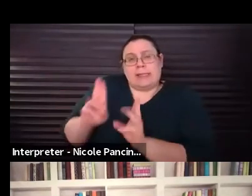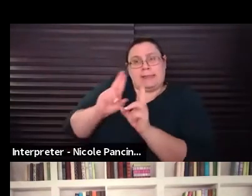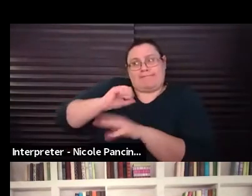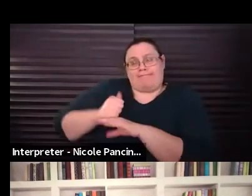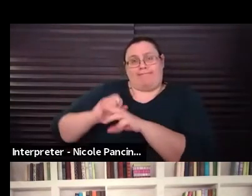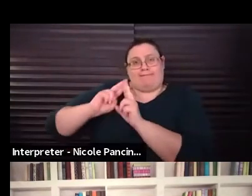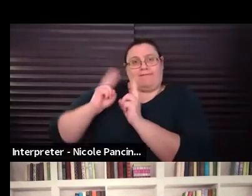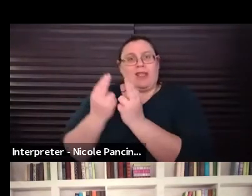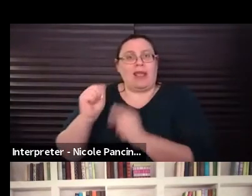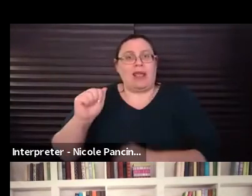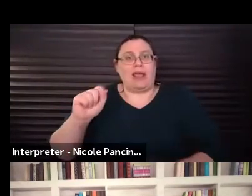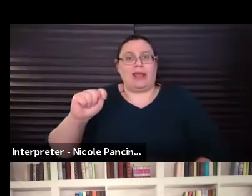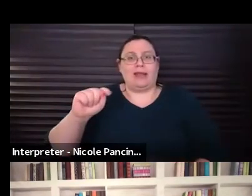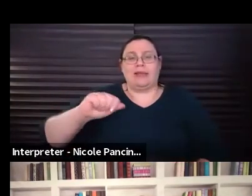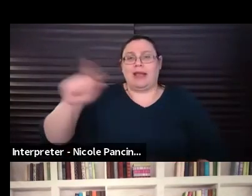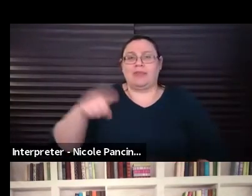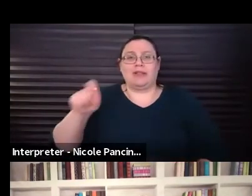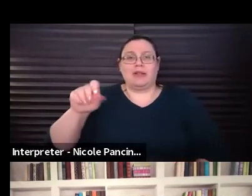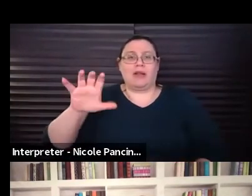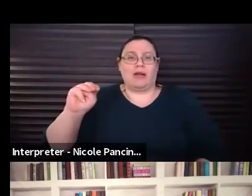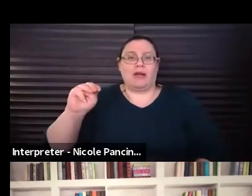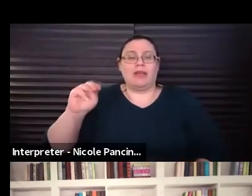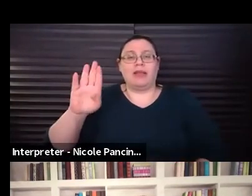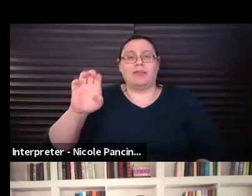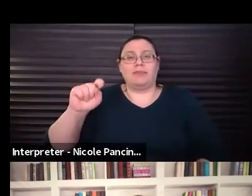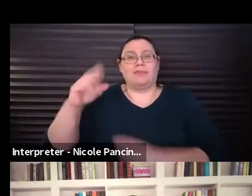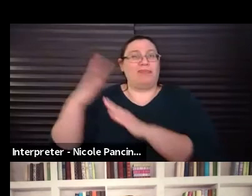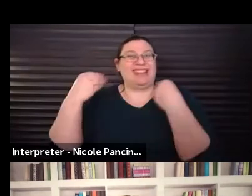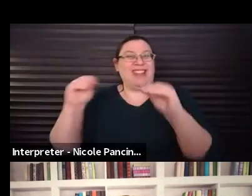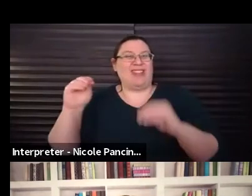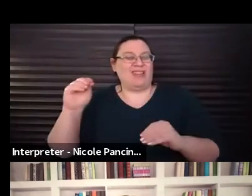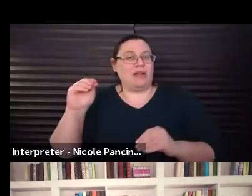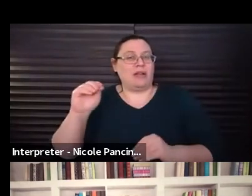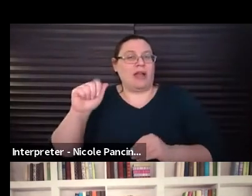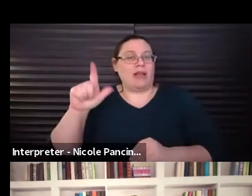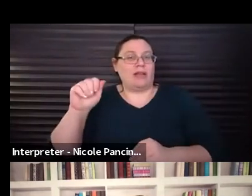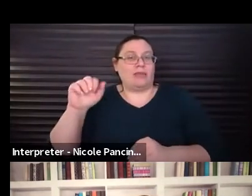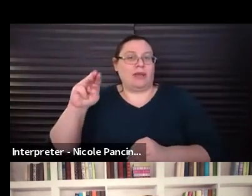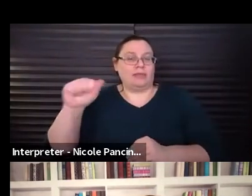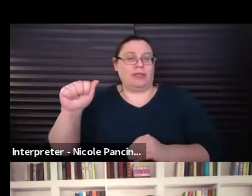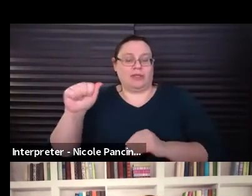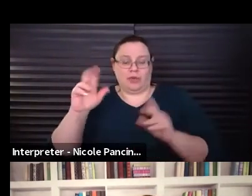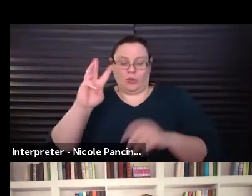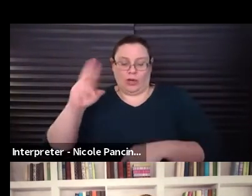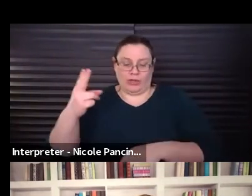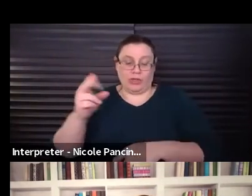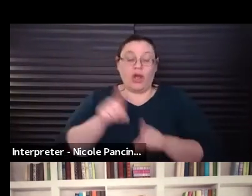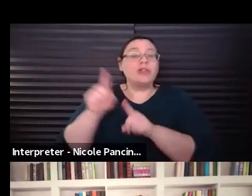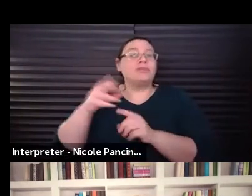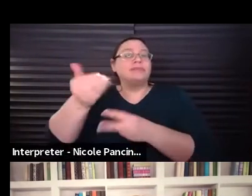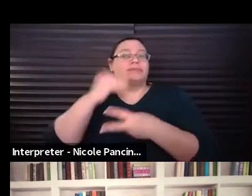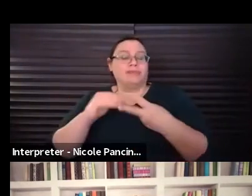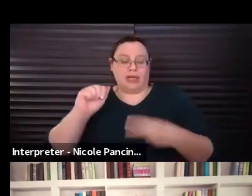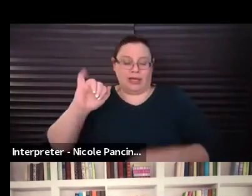in Amazon.com's Bessemer, Alabama warehouse. We'll also hear from Aiha Nyugen, program director for the Labor